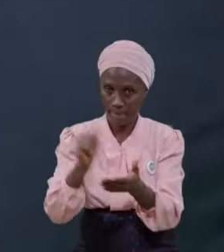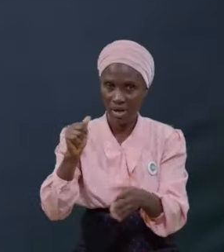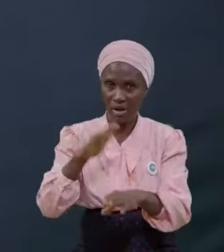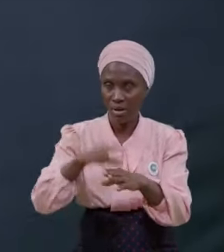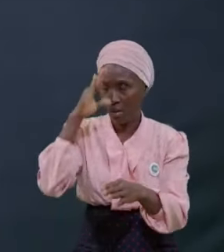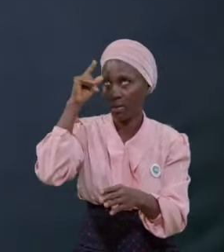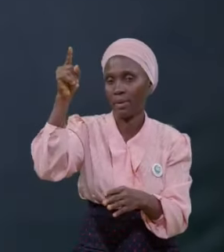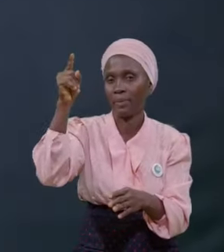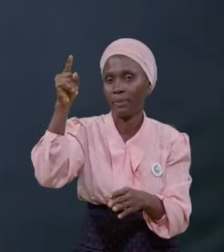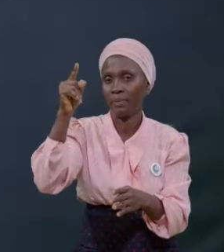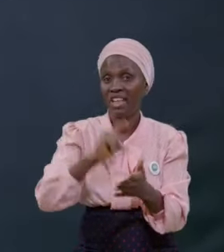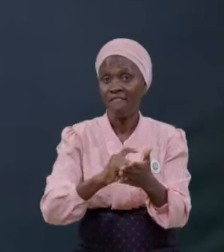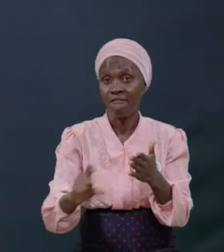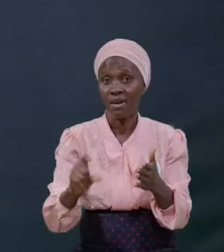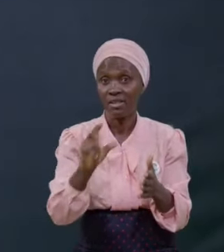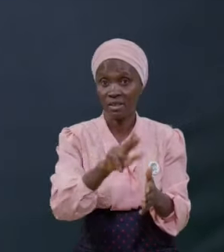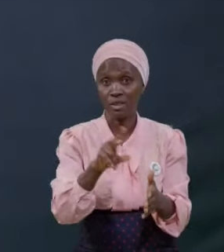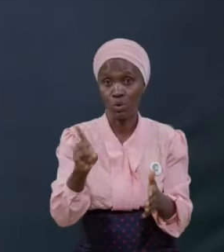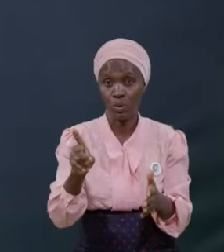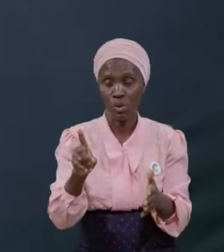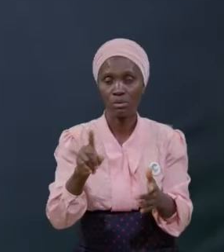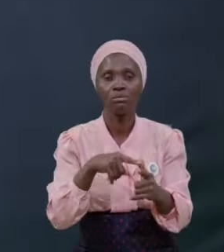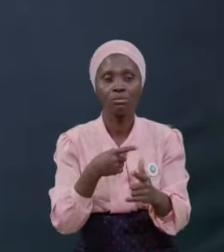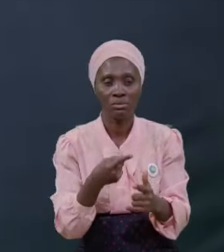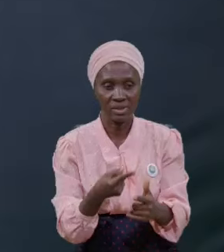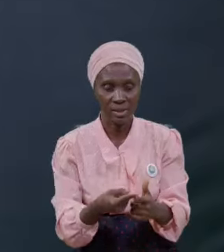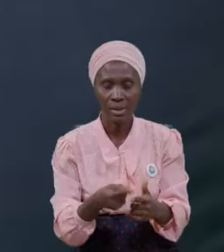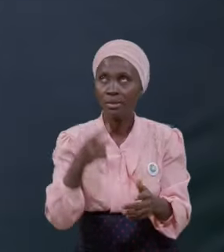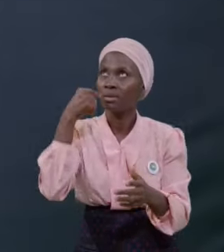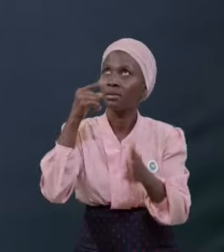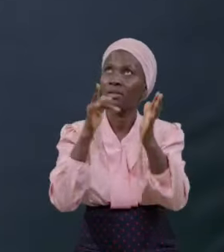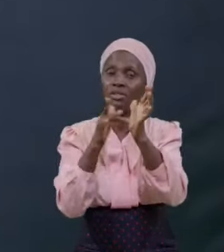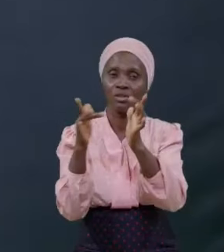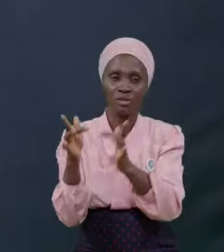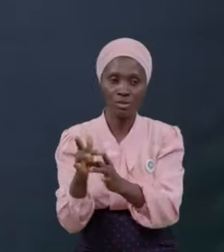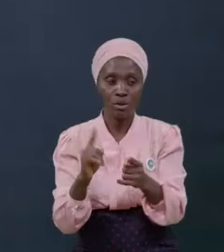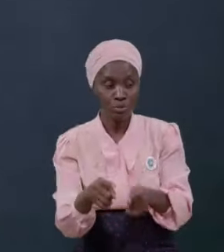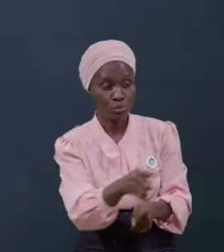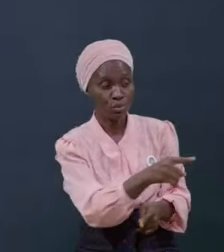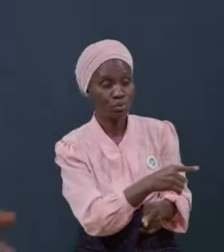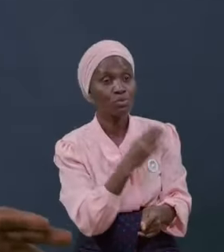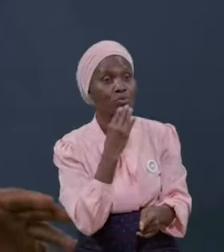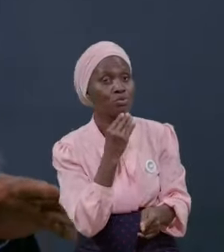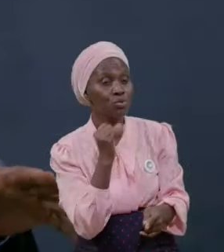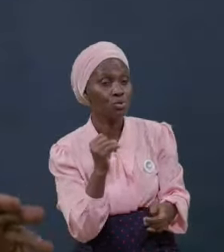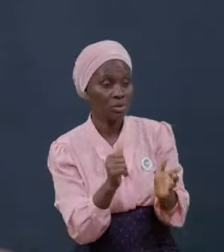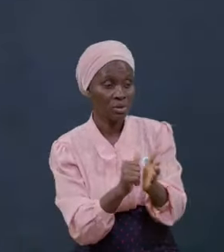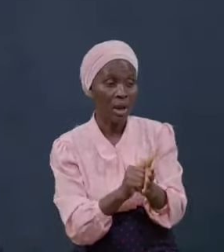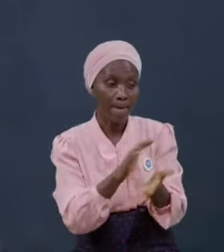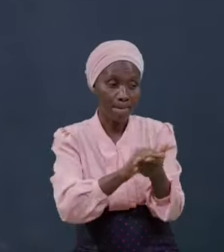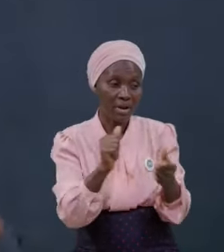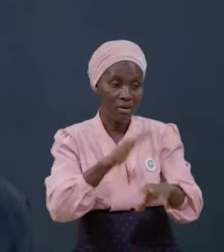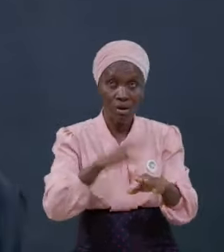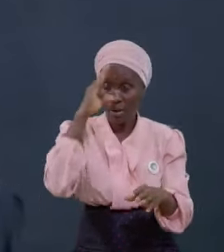In verse 31, then said Jesus to those Jews which believed on him, if ye